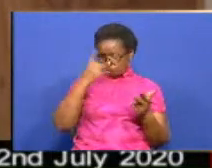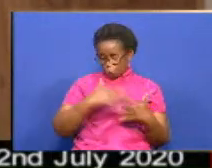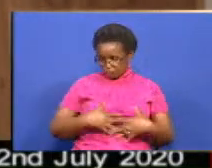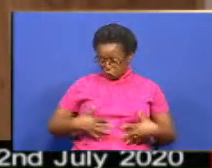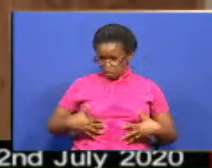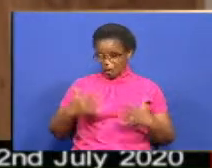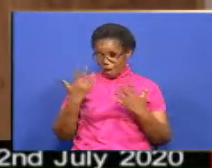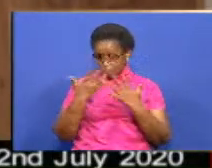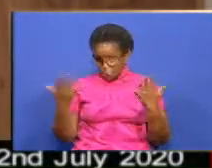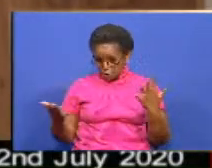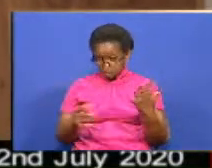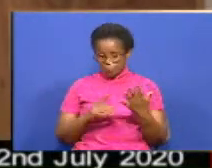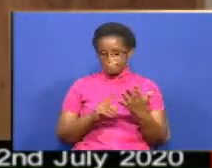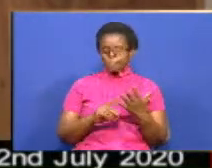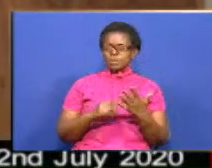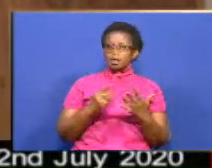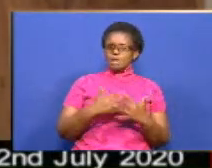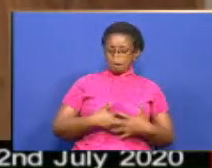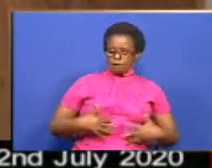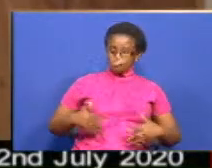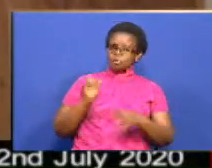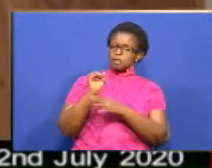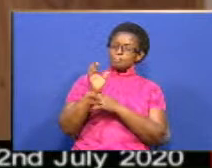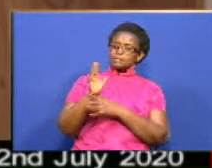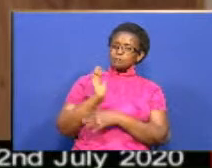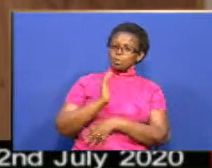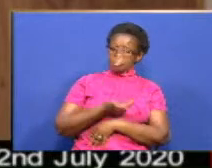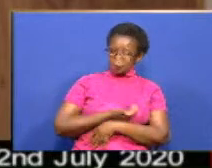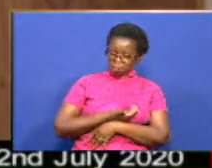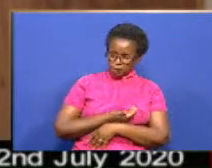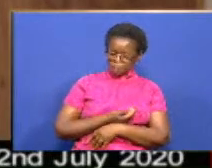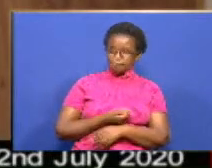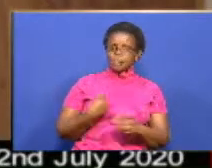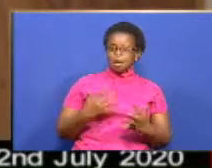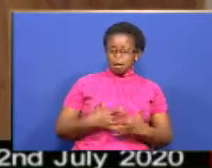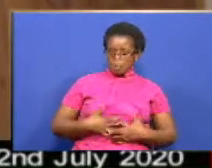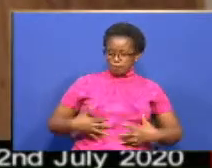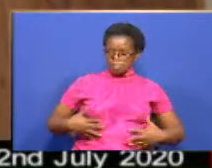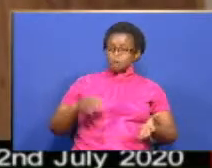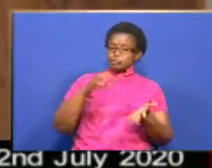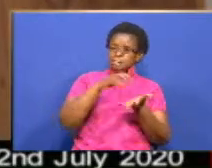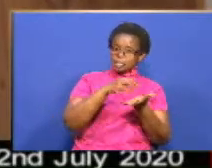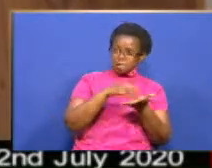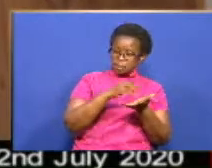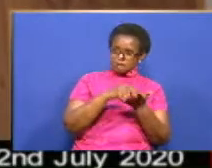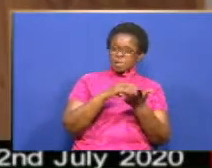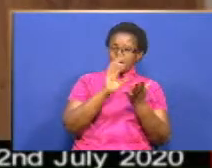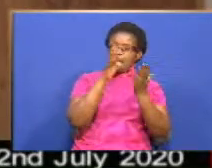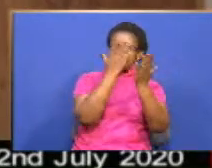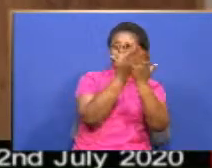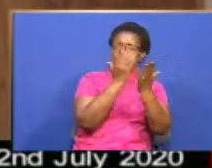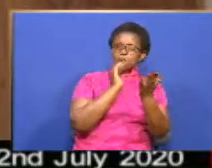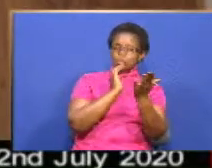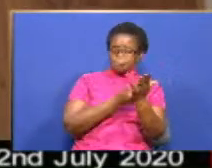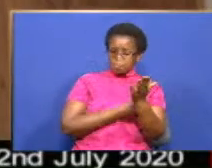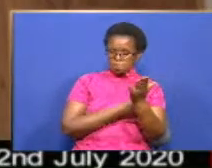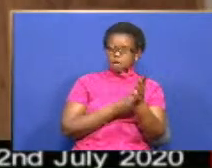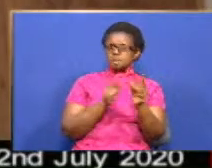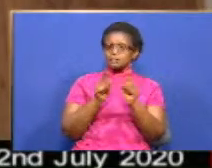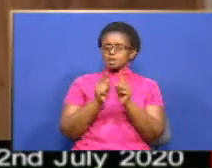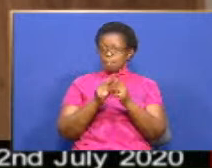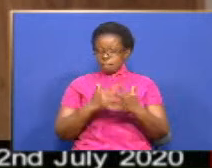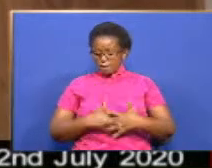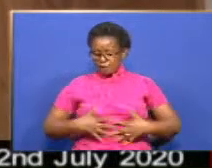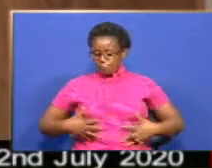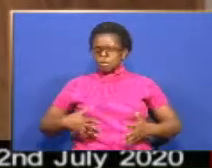Affairs, Refugee Advisory Committee, Refugee Status Appeals Committee, and the Refugee